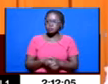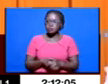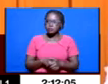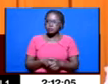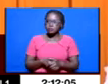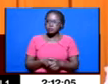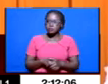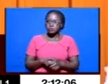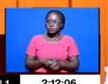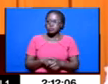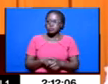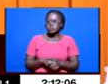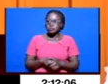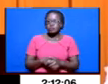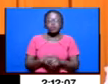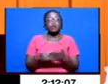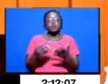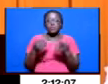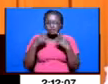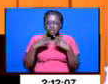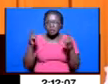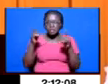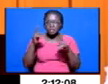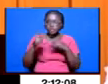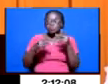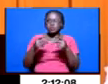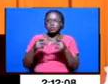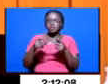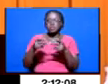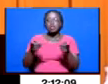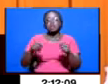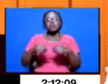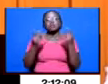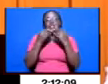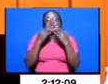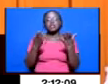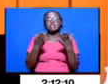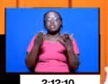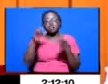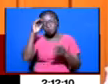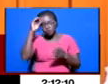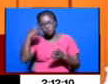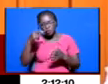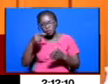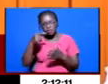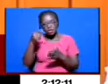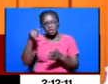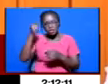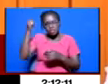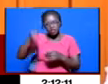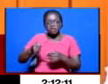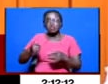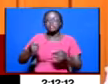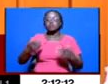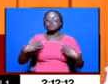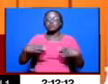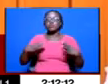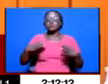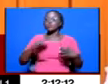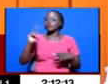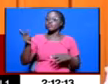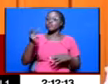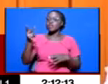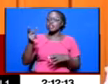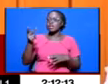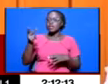We find and declare that the process is not flawed. In our view, the real judges of the process are the people of Kenya, in view